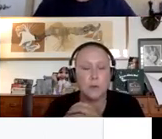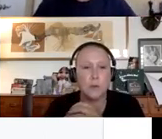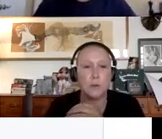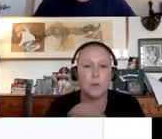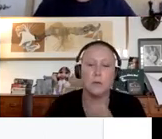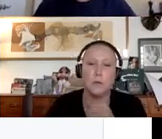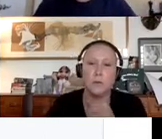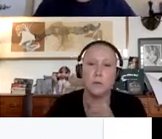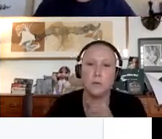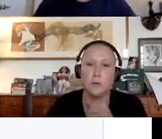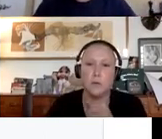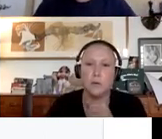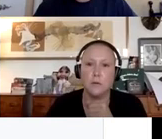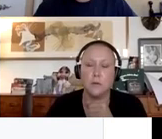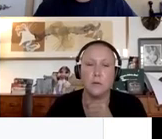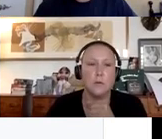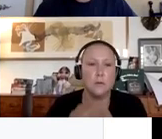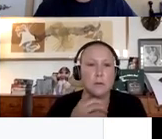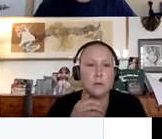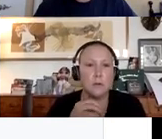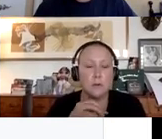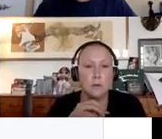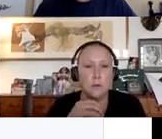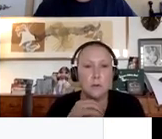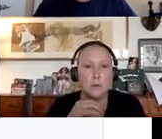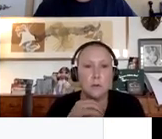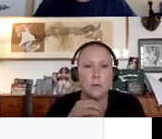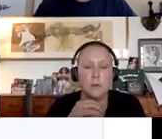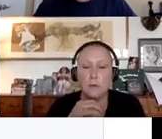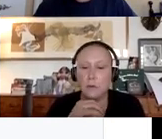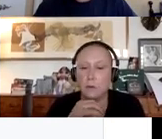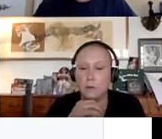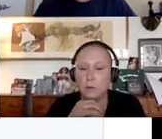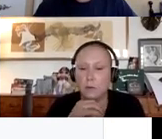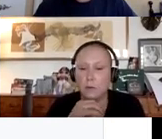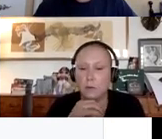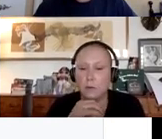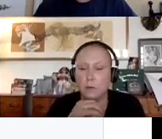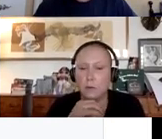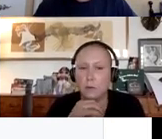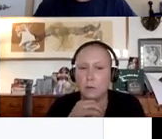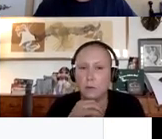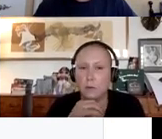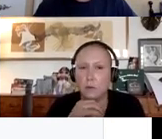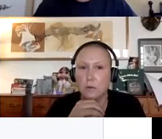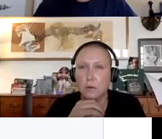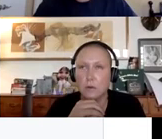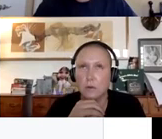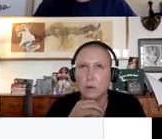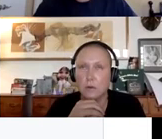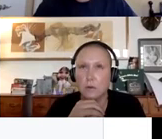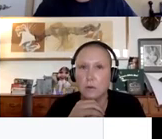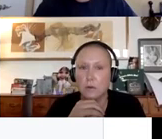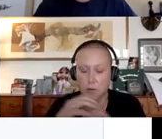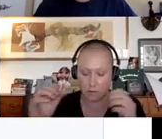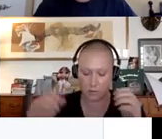our art class with Miss Mauer. We're gonna music with Miss Tuthill, orchestra